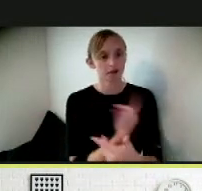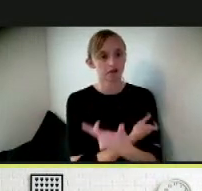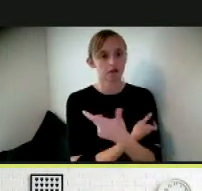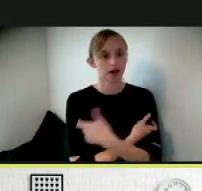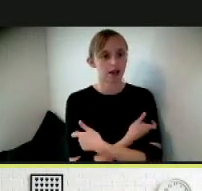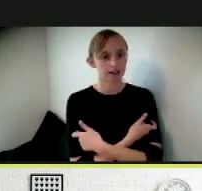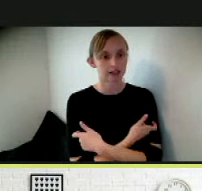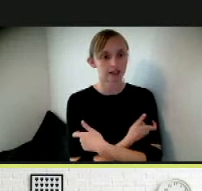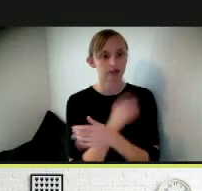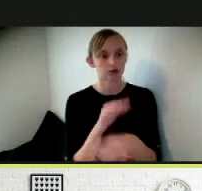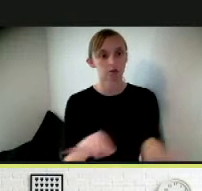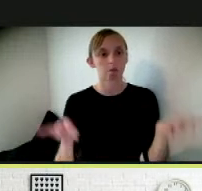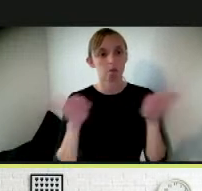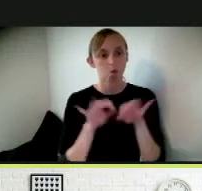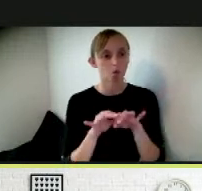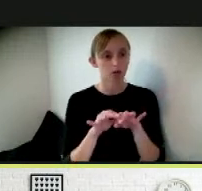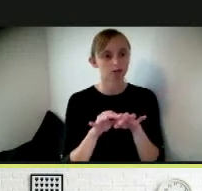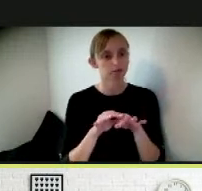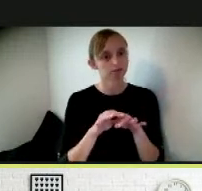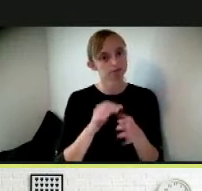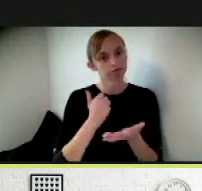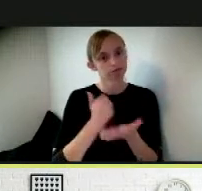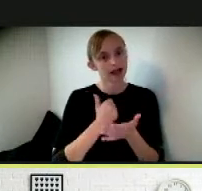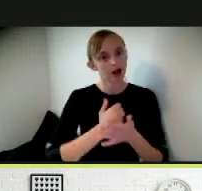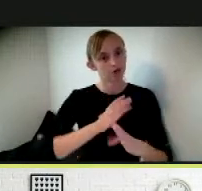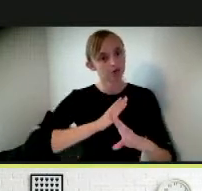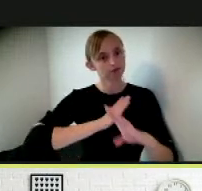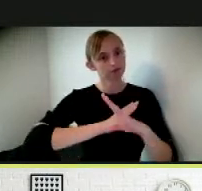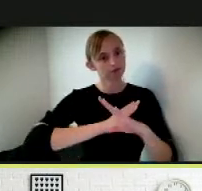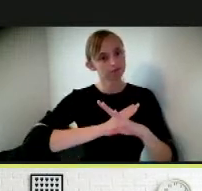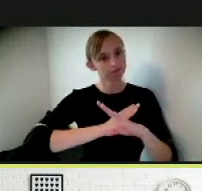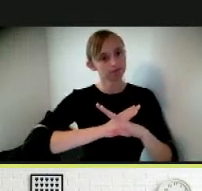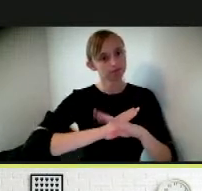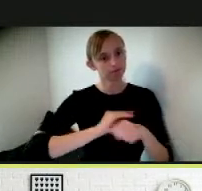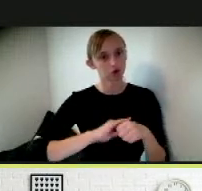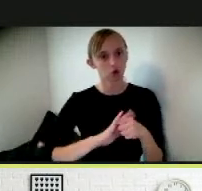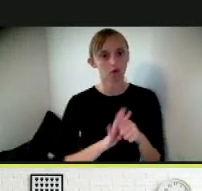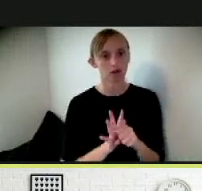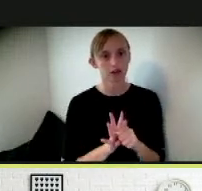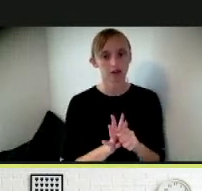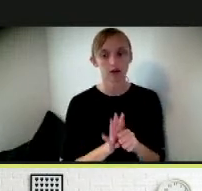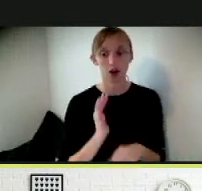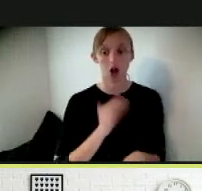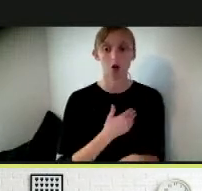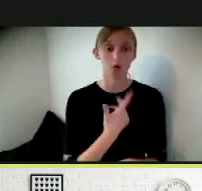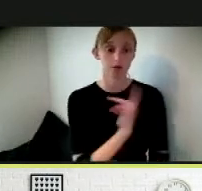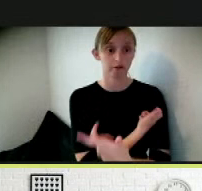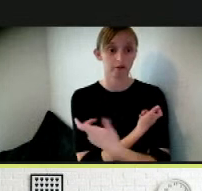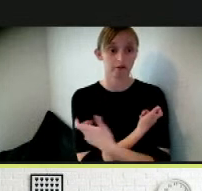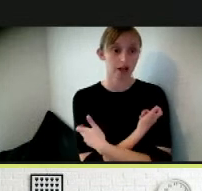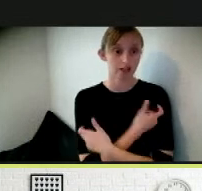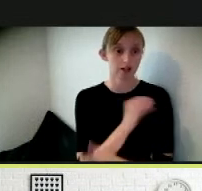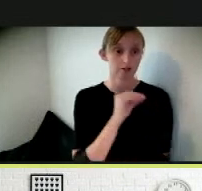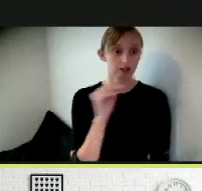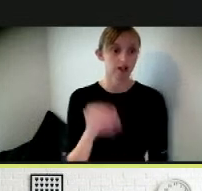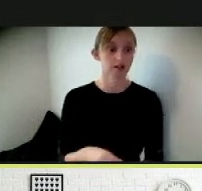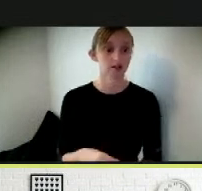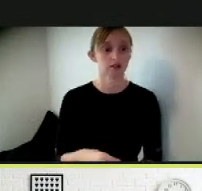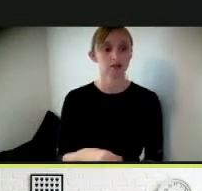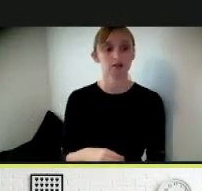it is an important tool to fight COVID-19. When we look at our vaccination rate, just a little